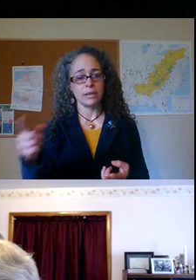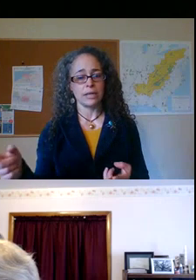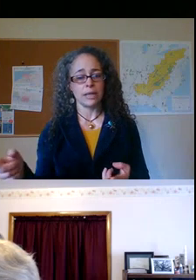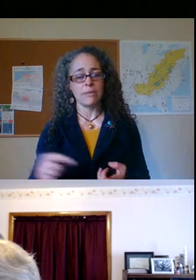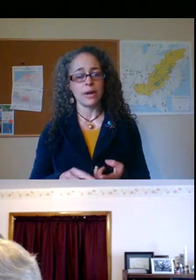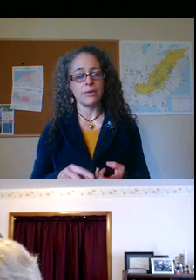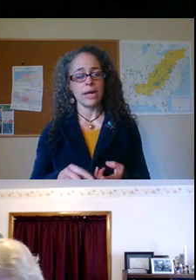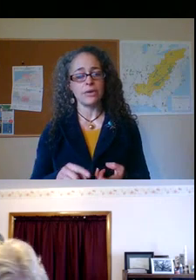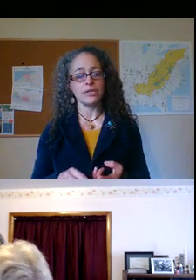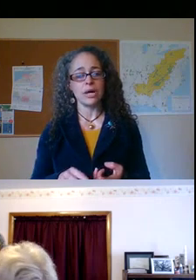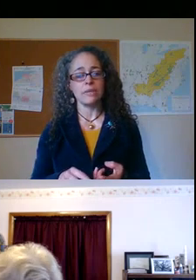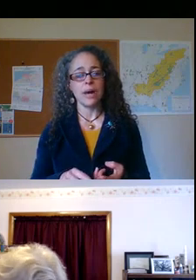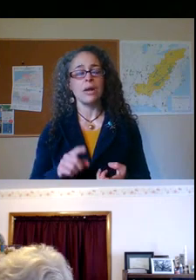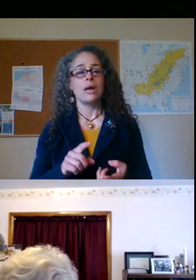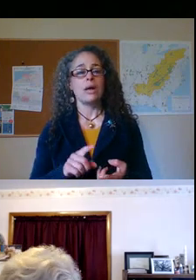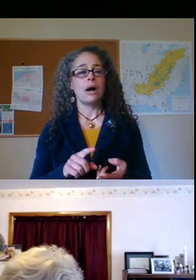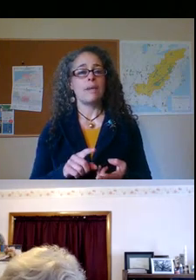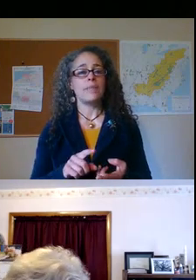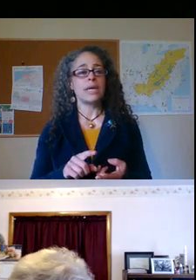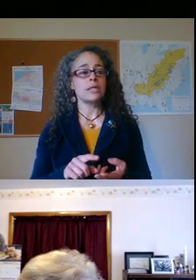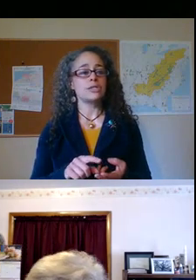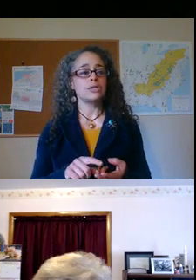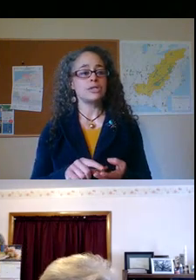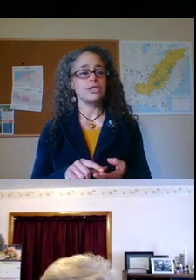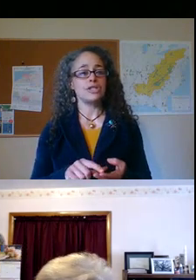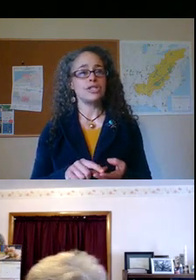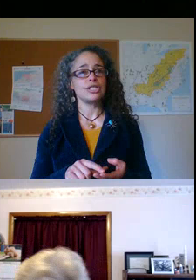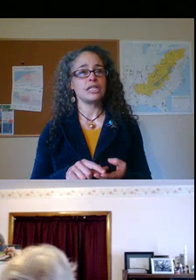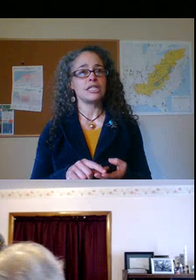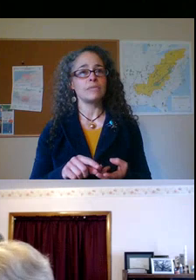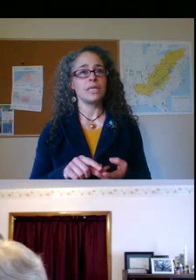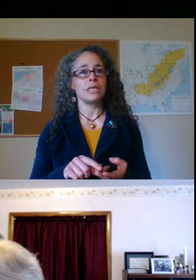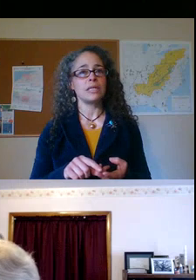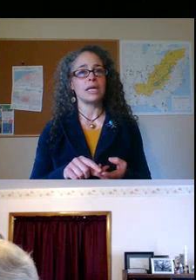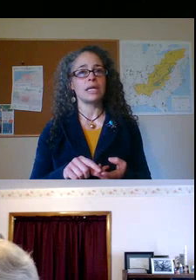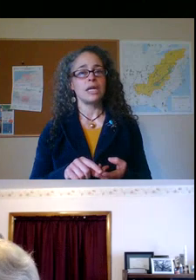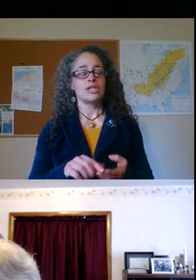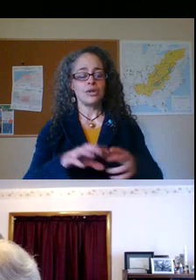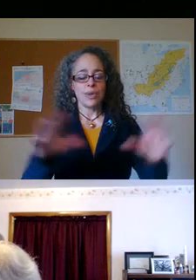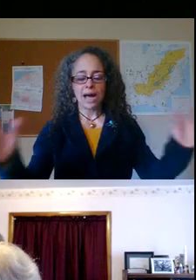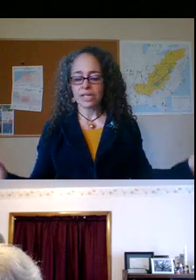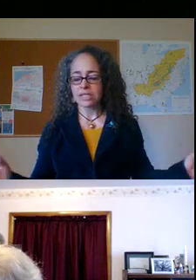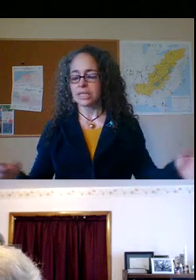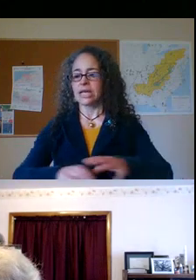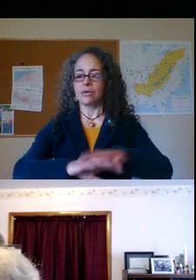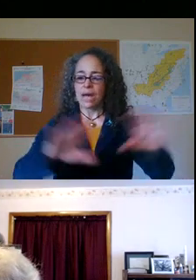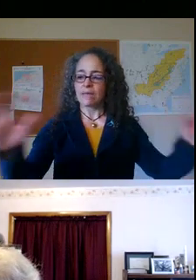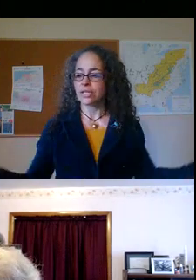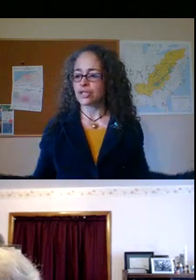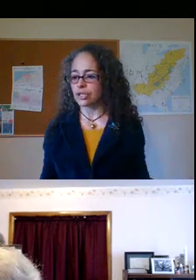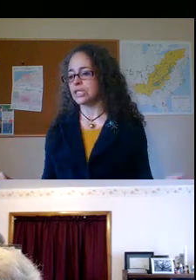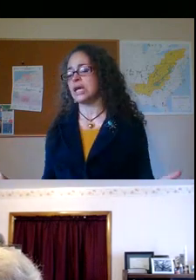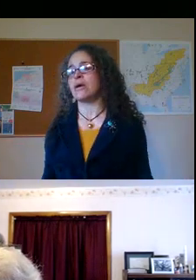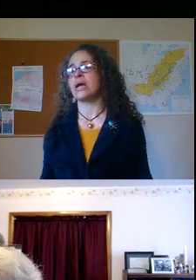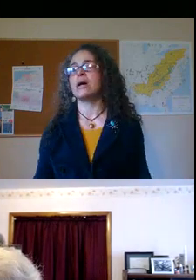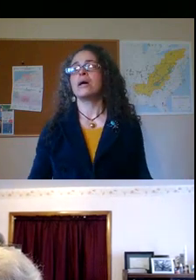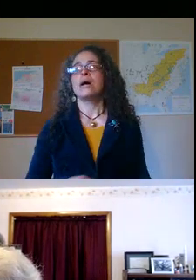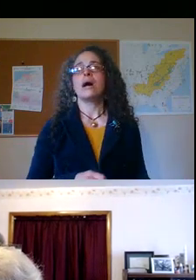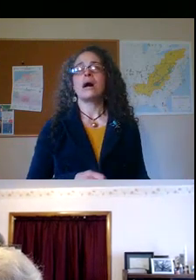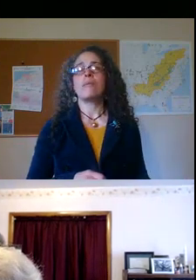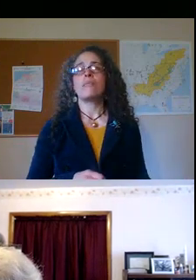for that library grant that you're talking about, because it doesn't mean that. So you have this. Let's say you have this